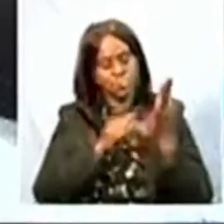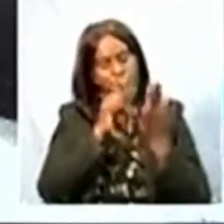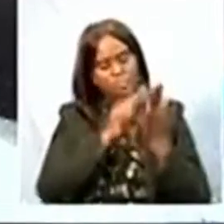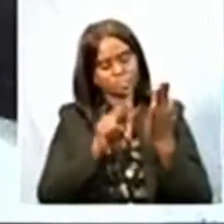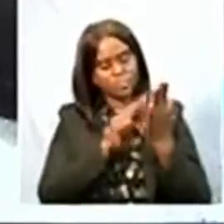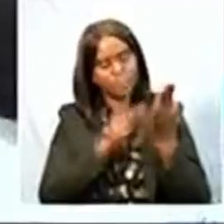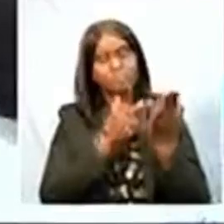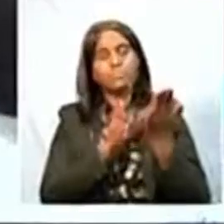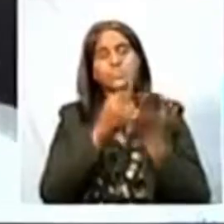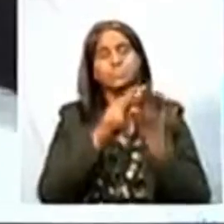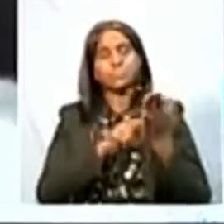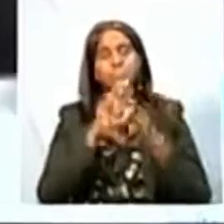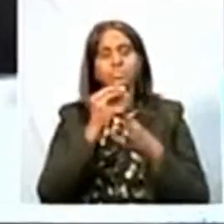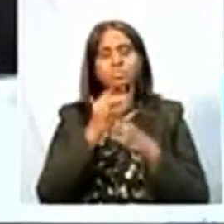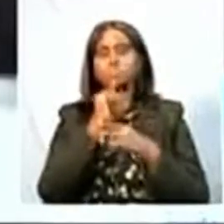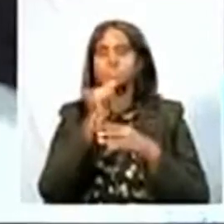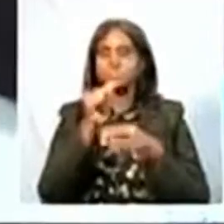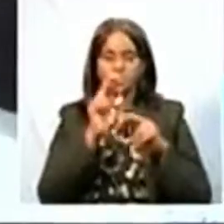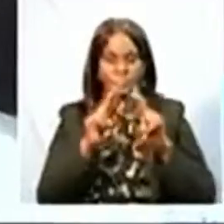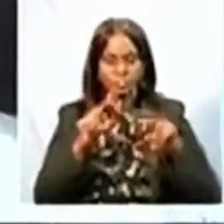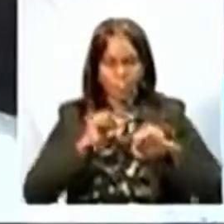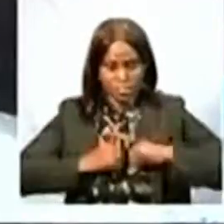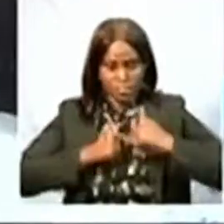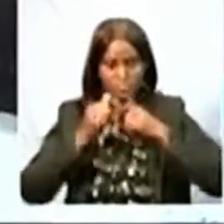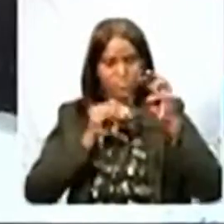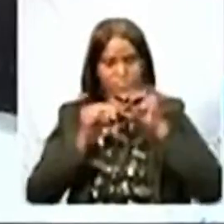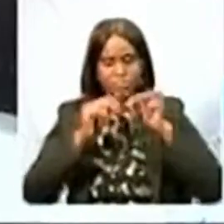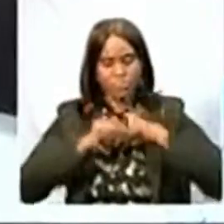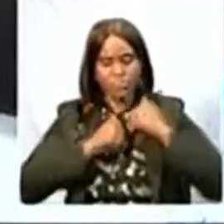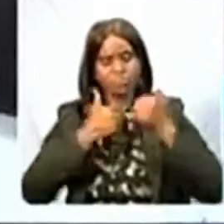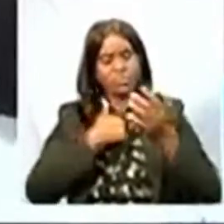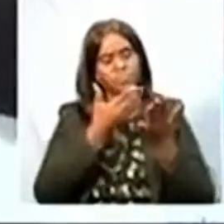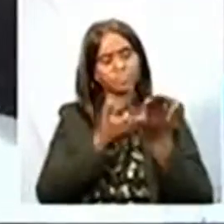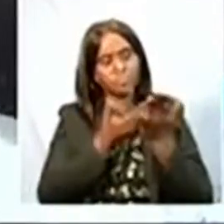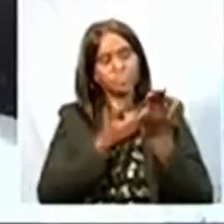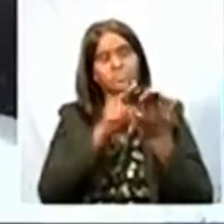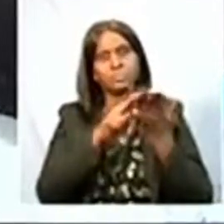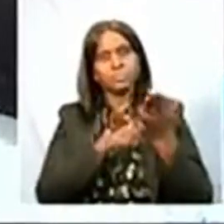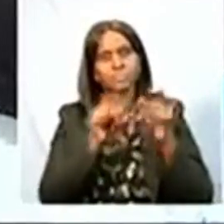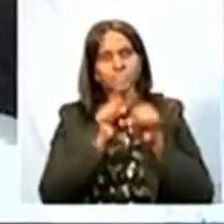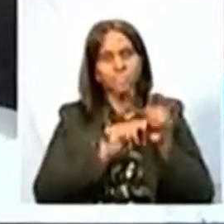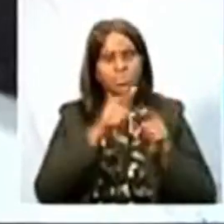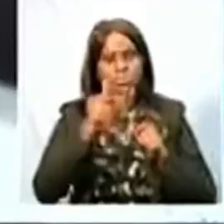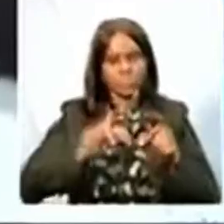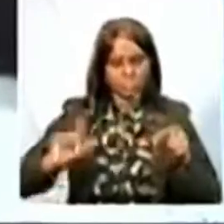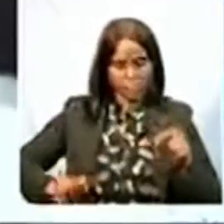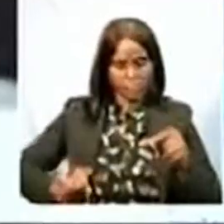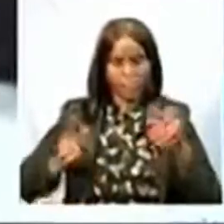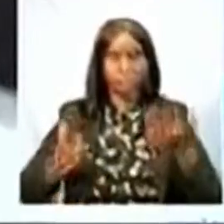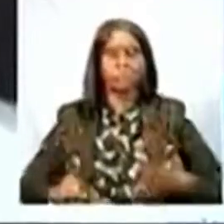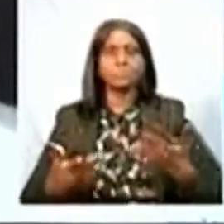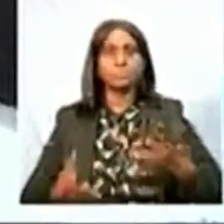not. Chair, as management, we went through this report. And you are satisfied?